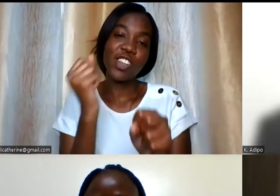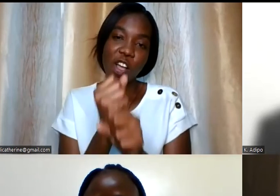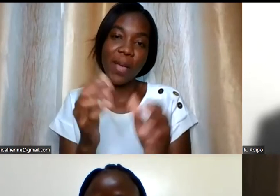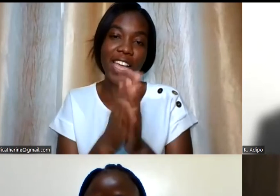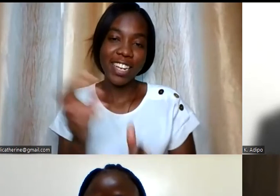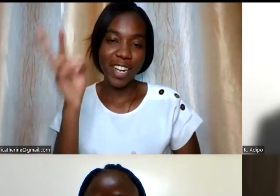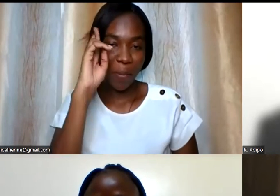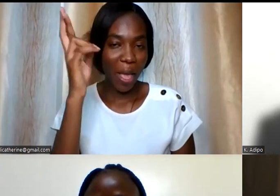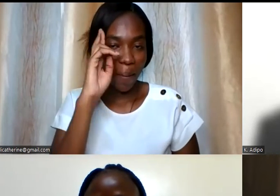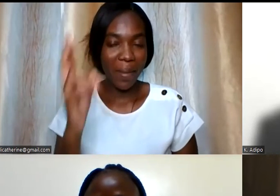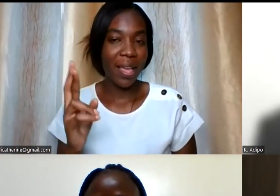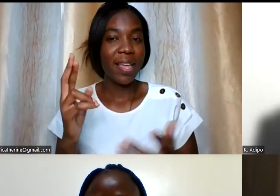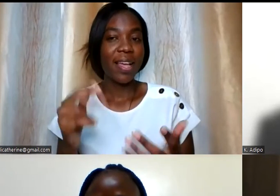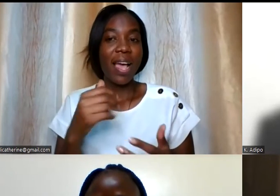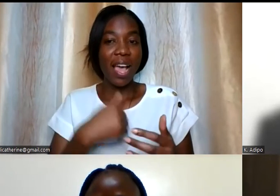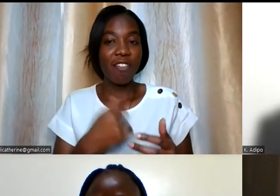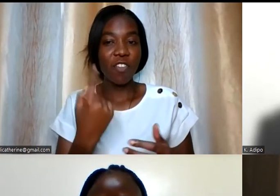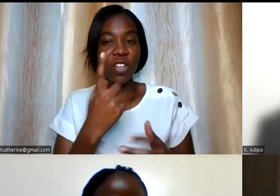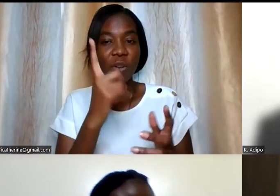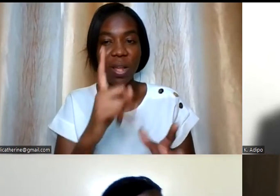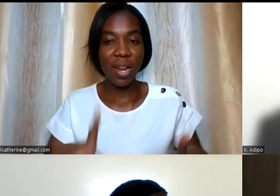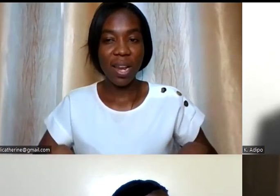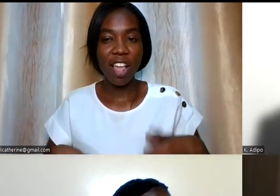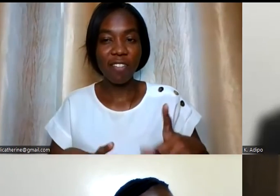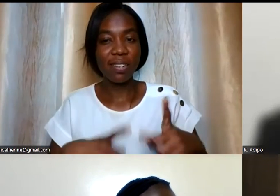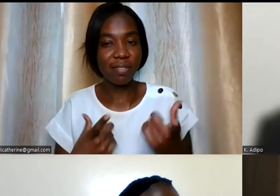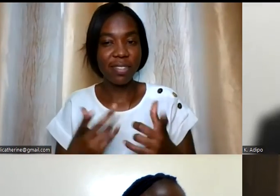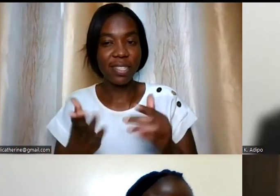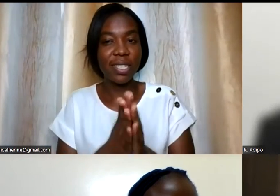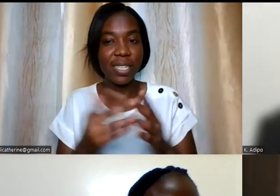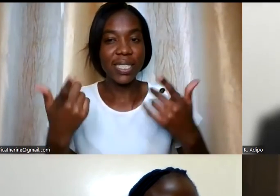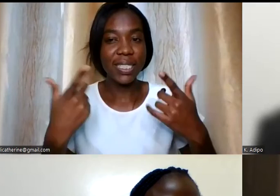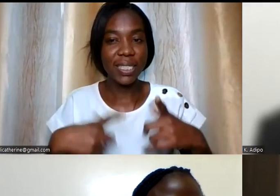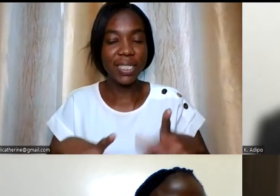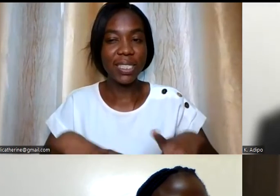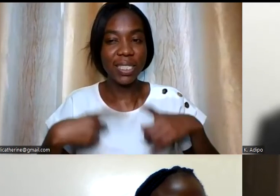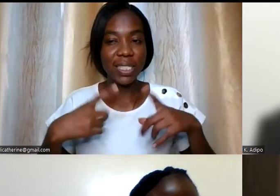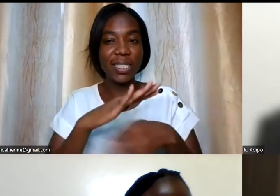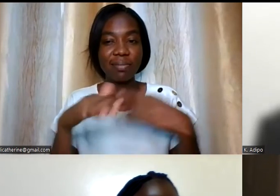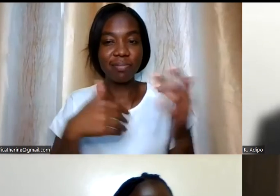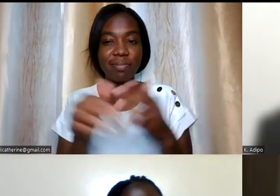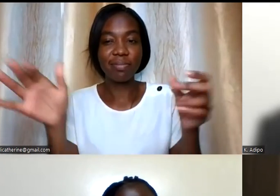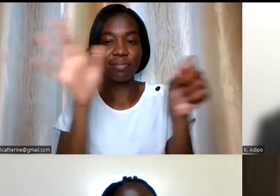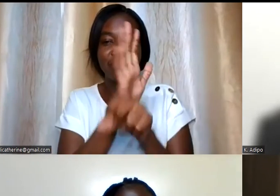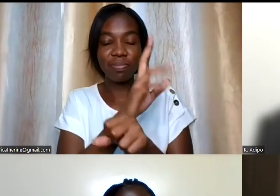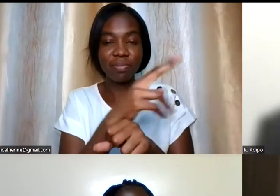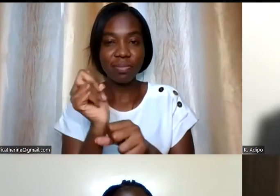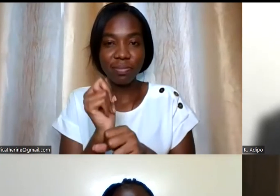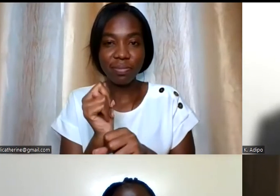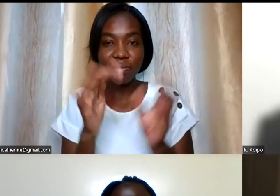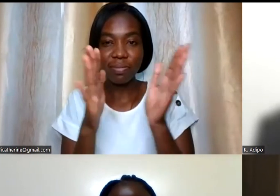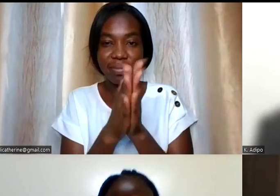have one life to live, and let's live it in all its fullness. And let's